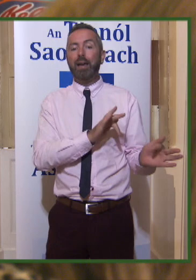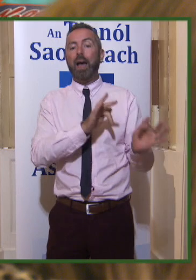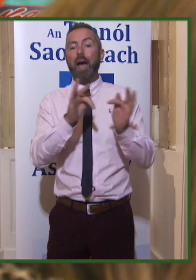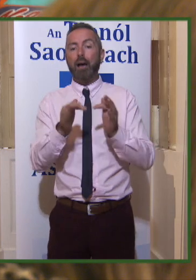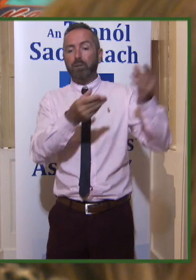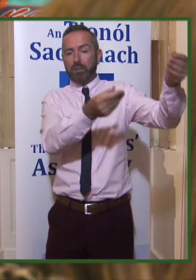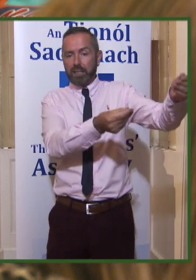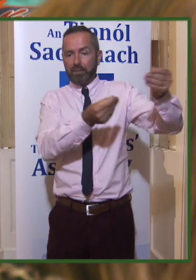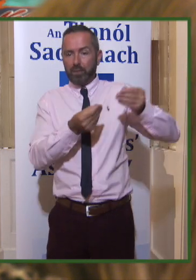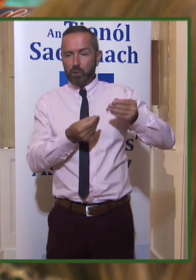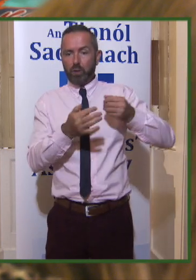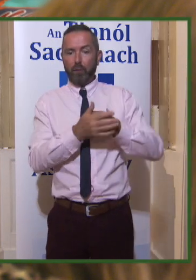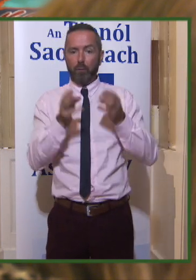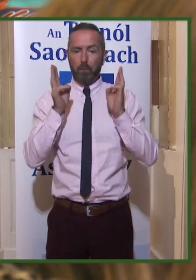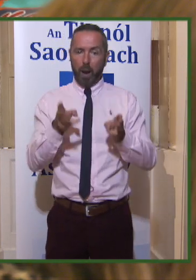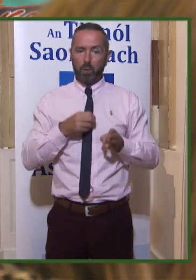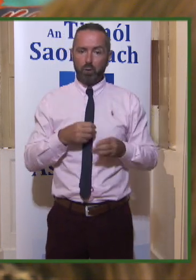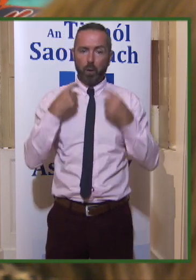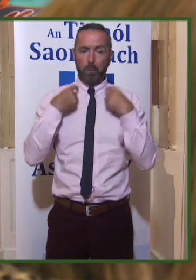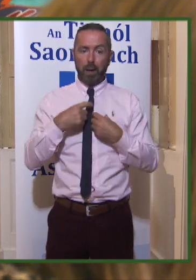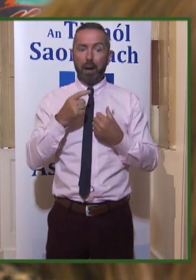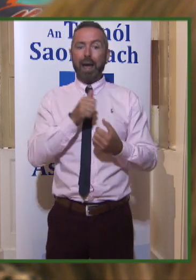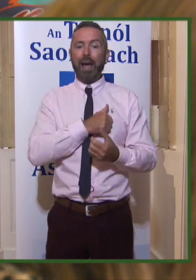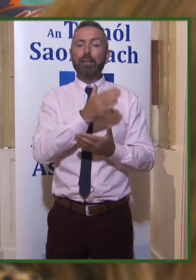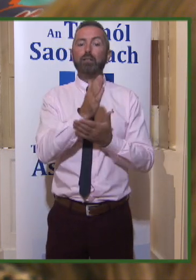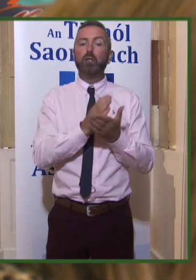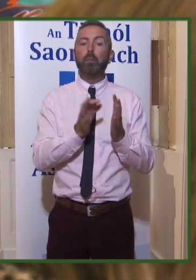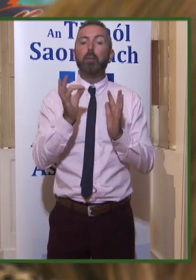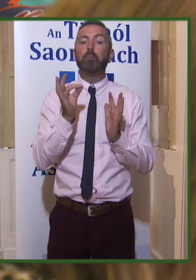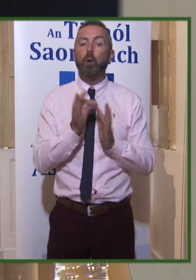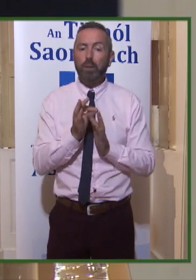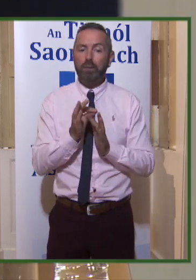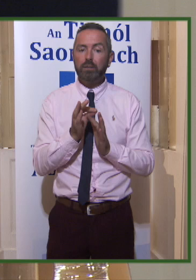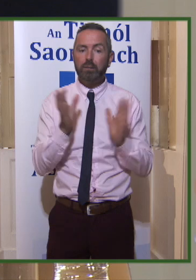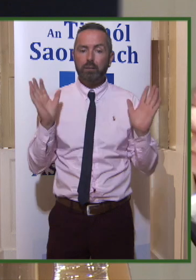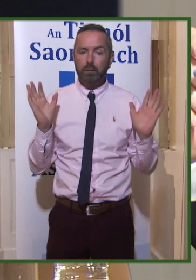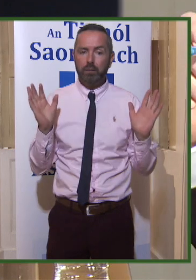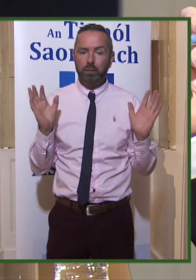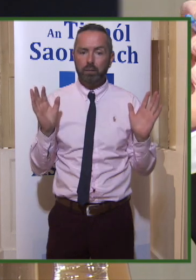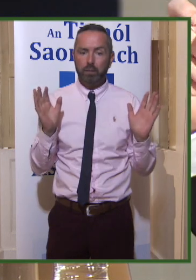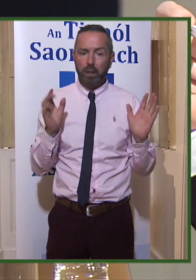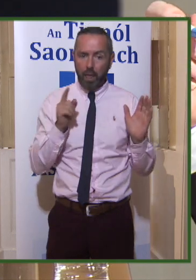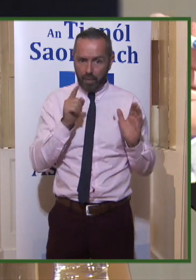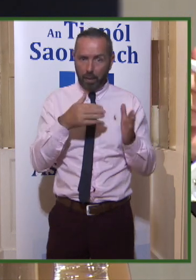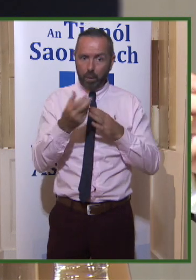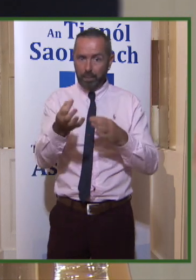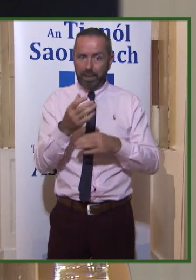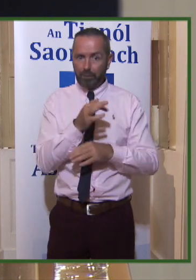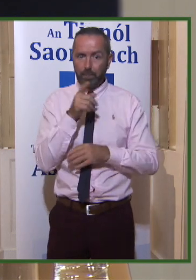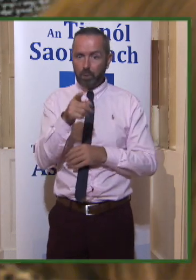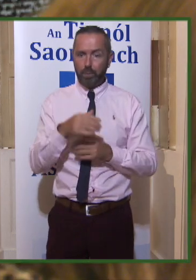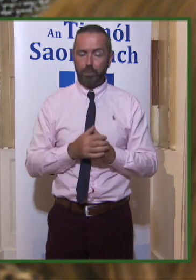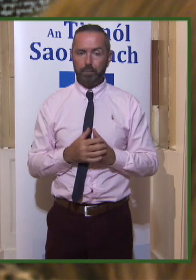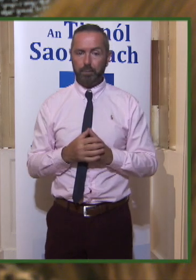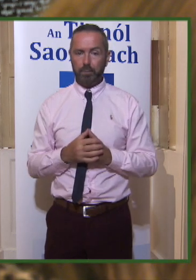mayor, it's at some point, just not now for the first 5 years. So that's what came from your reports. That's not clear from the